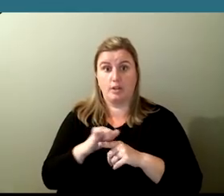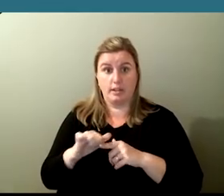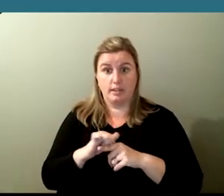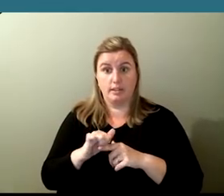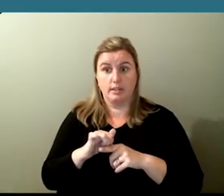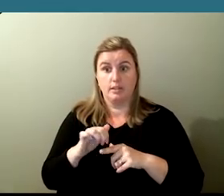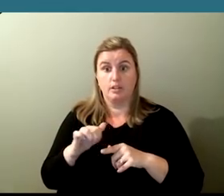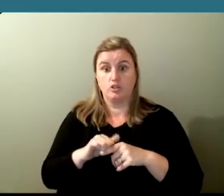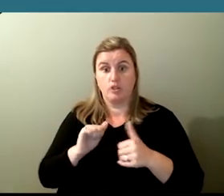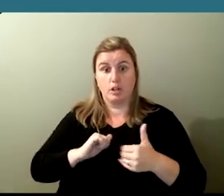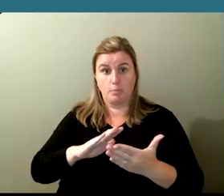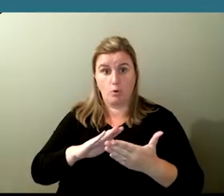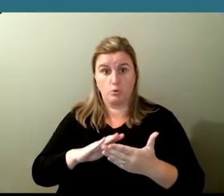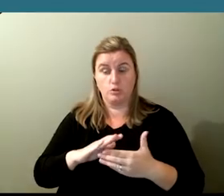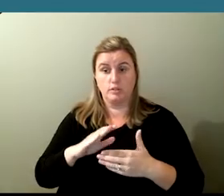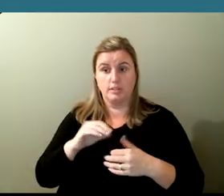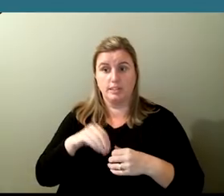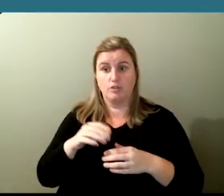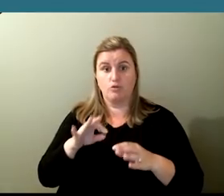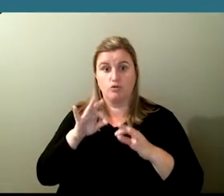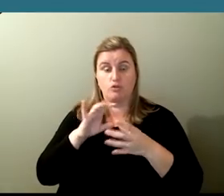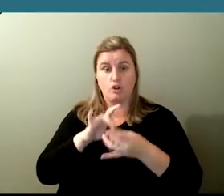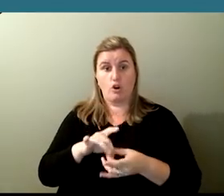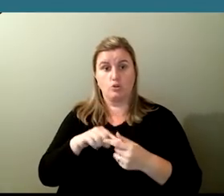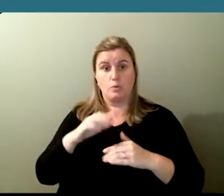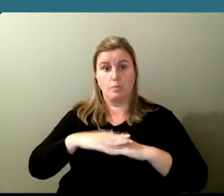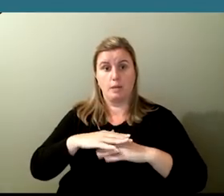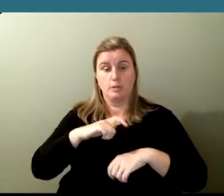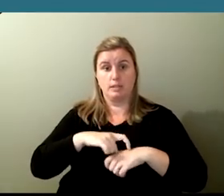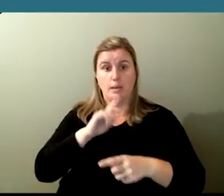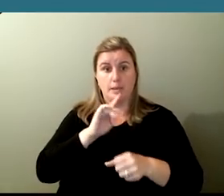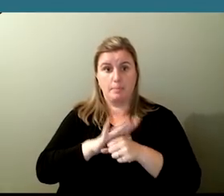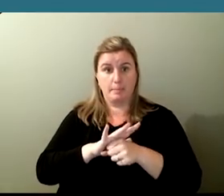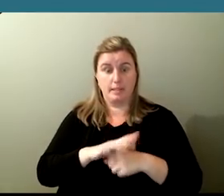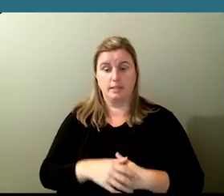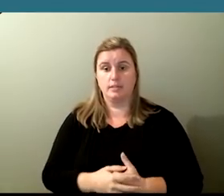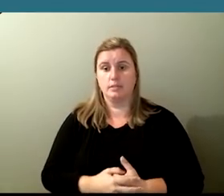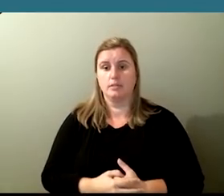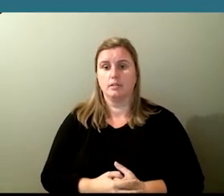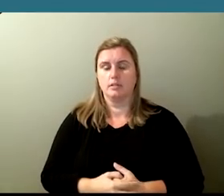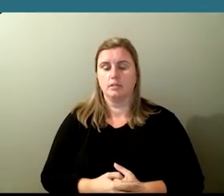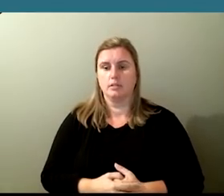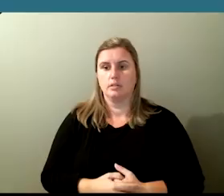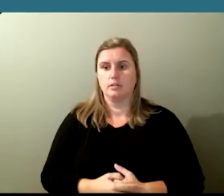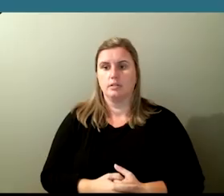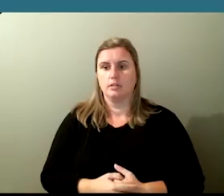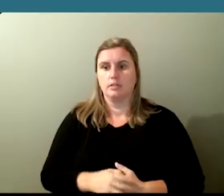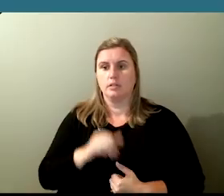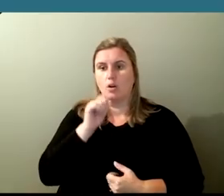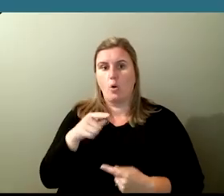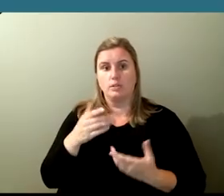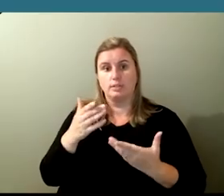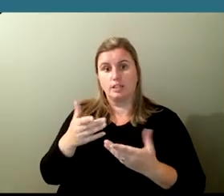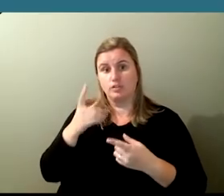training approach in regards to the minimal time commitment, not only as suggestive of